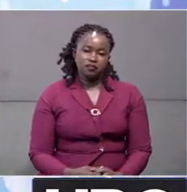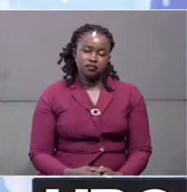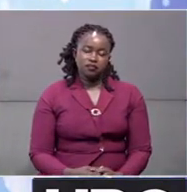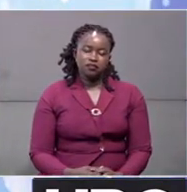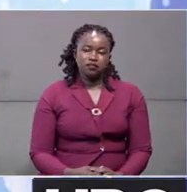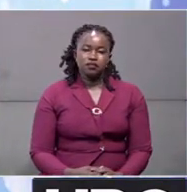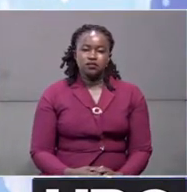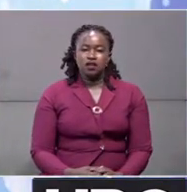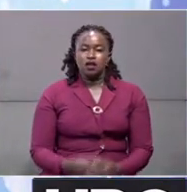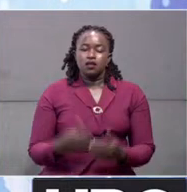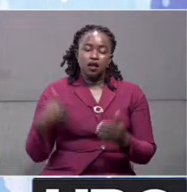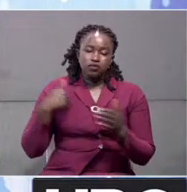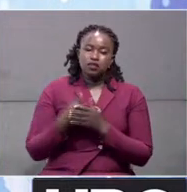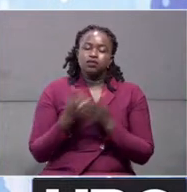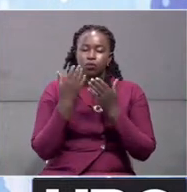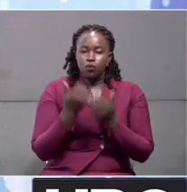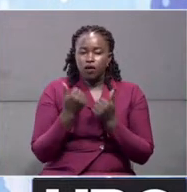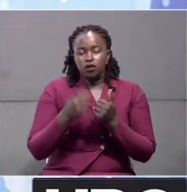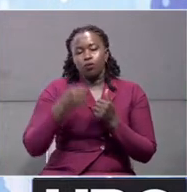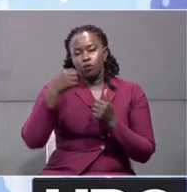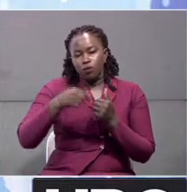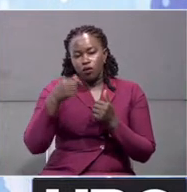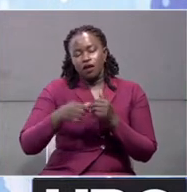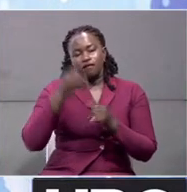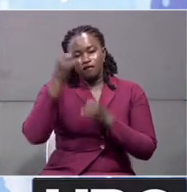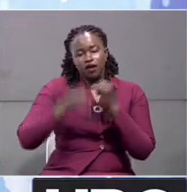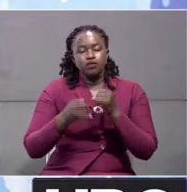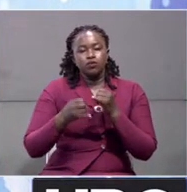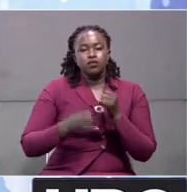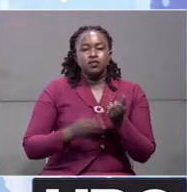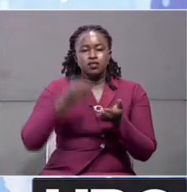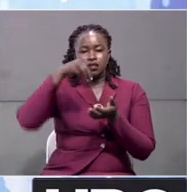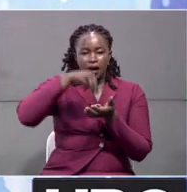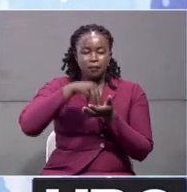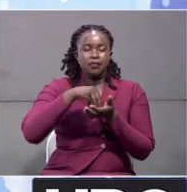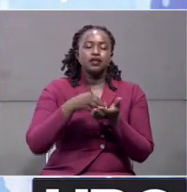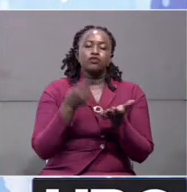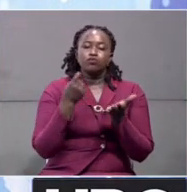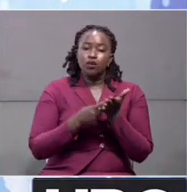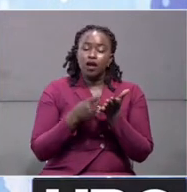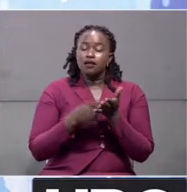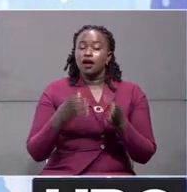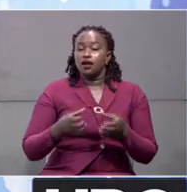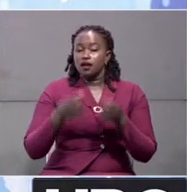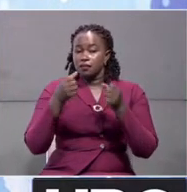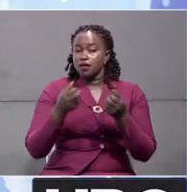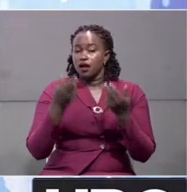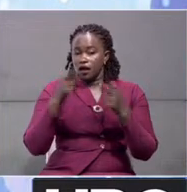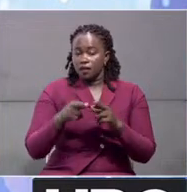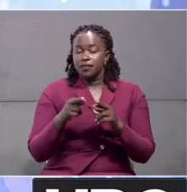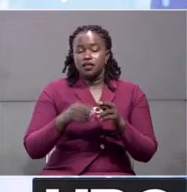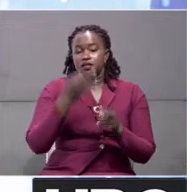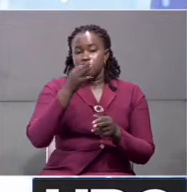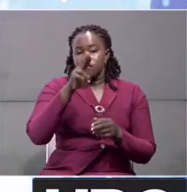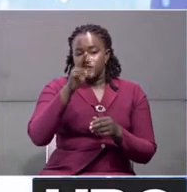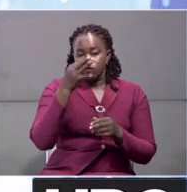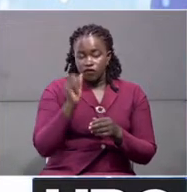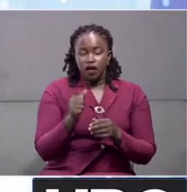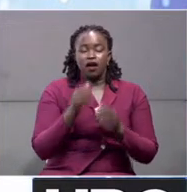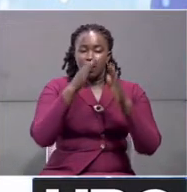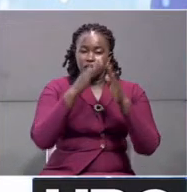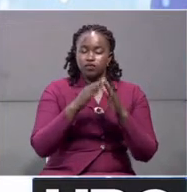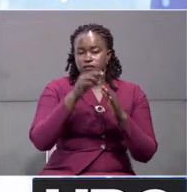Now, the long-awaited draws of the quarterfinals of the Stanbic Uganda Cup have been held at the FUFA House in